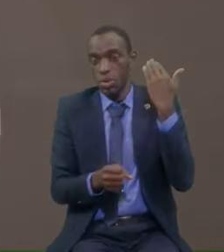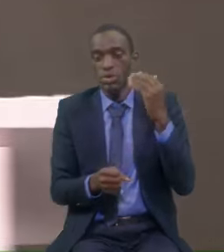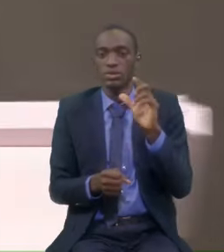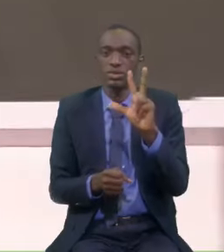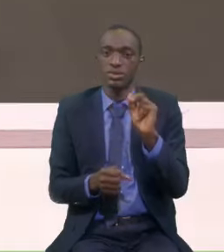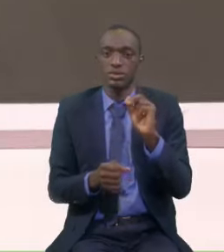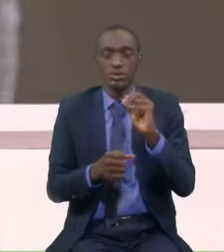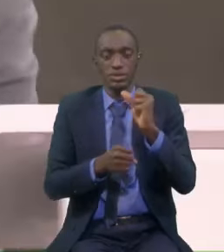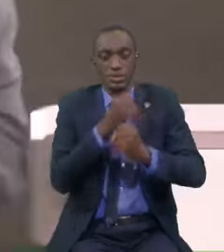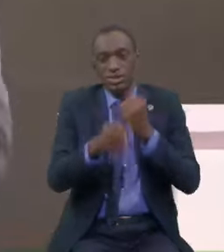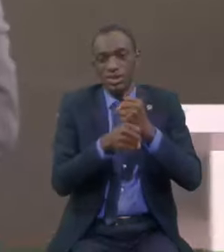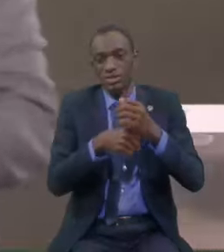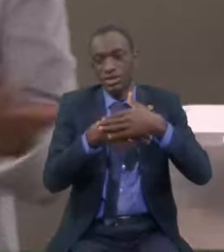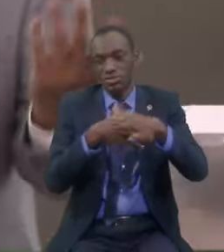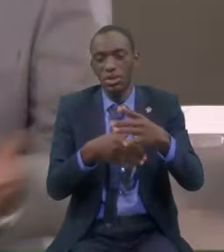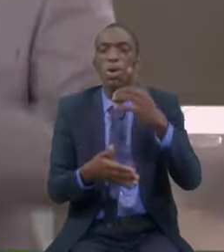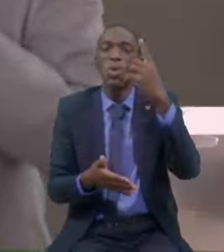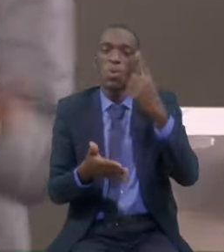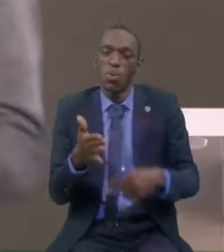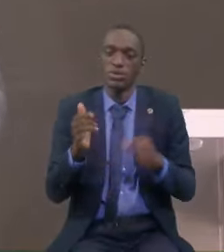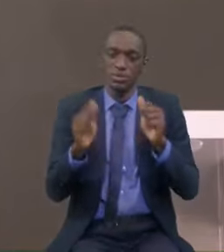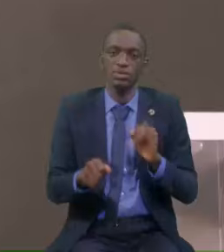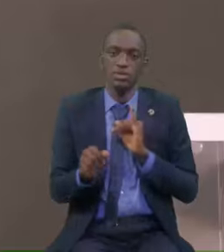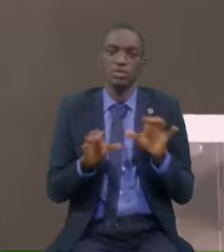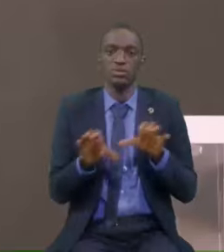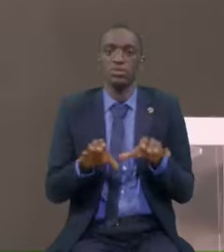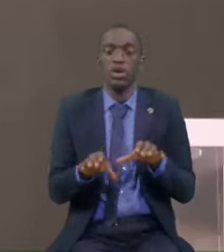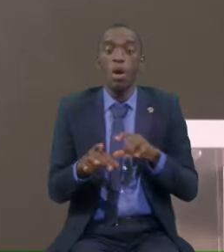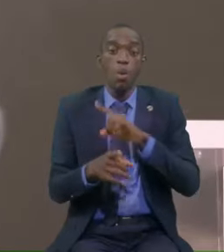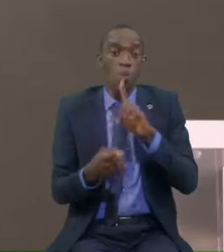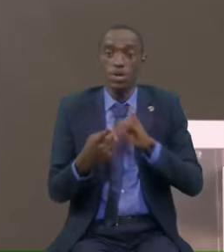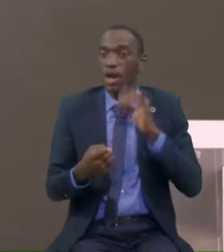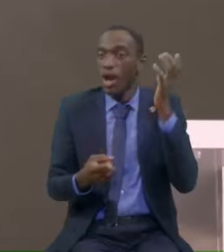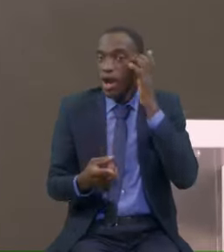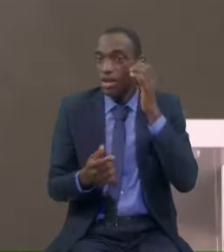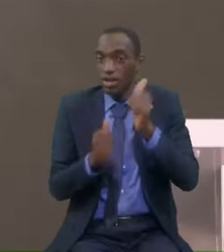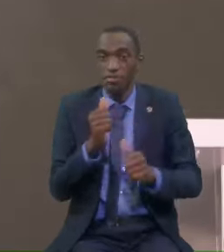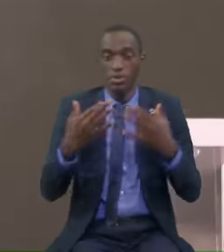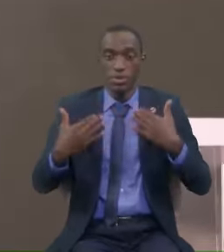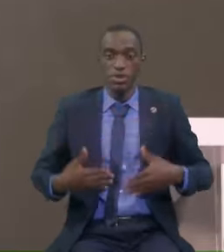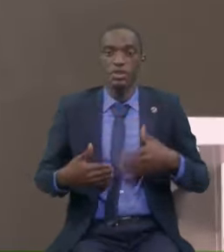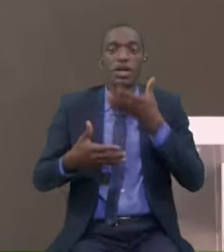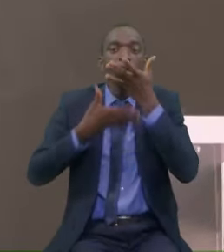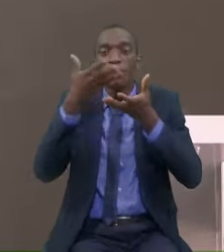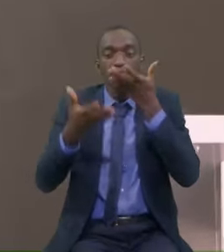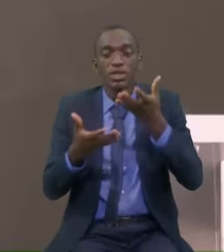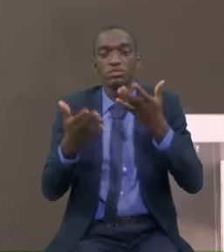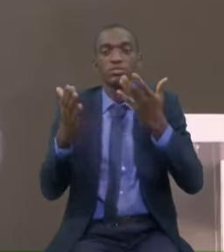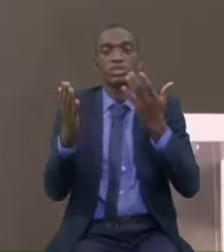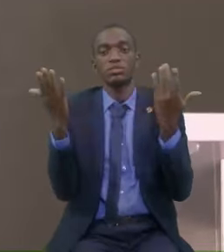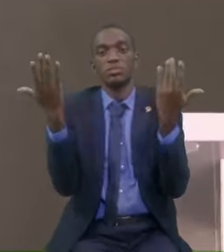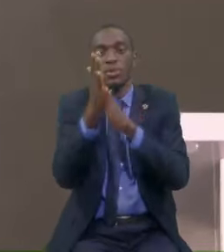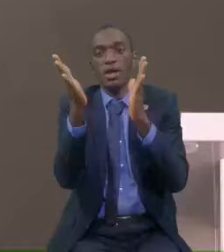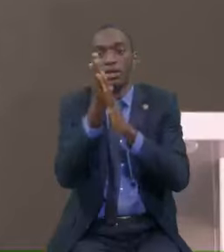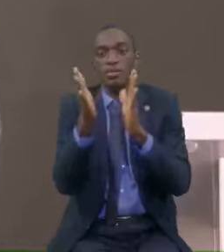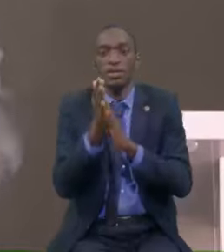done that when I had everybody clapping, everybody cheering, everybody applauding, saying you are doing well, you are doing well.